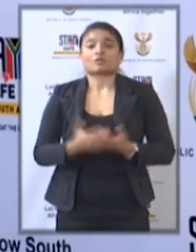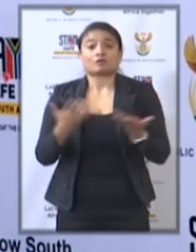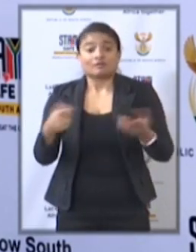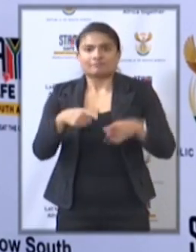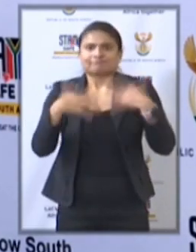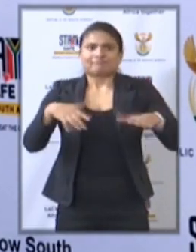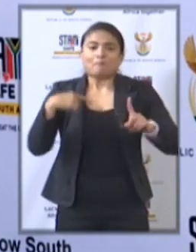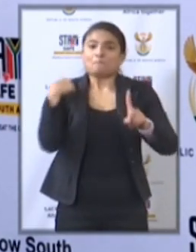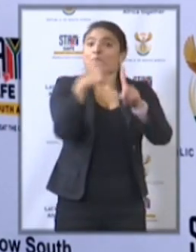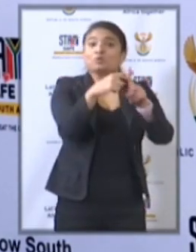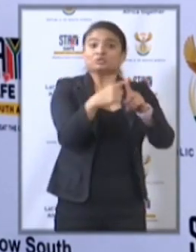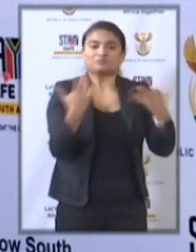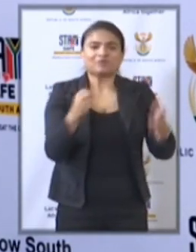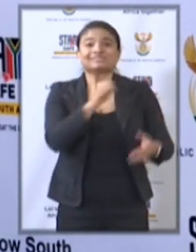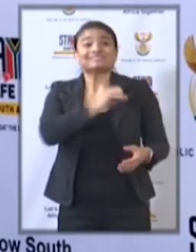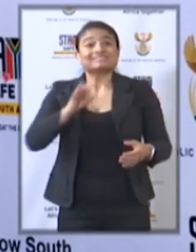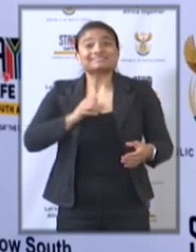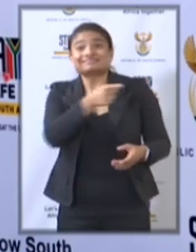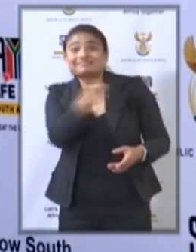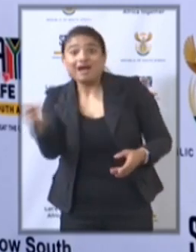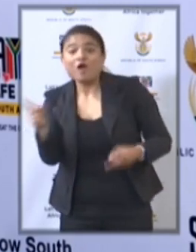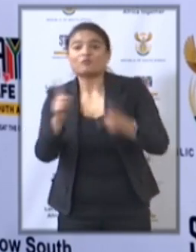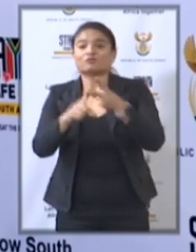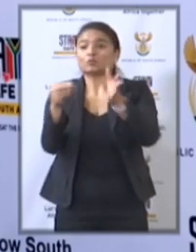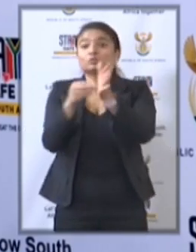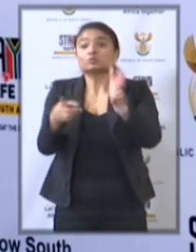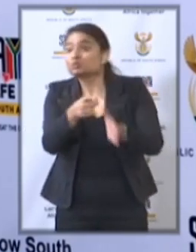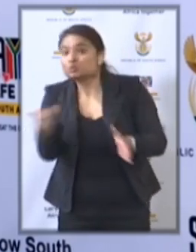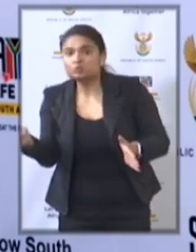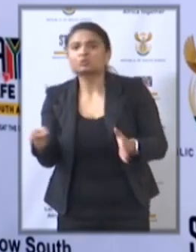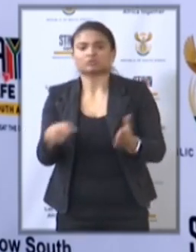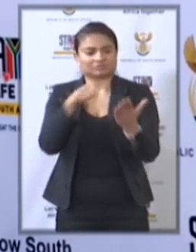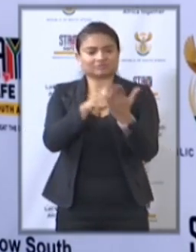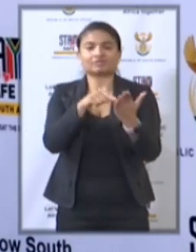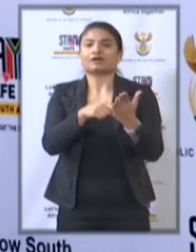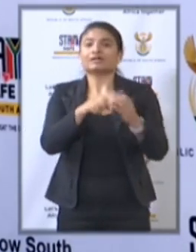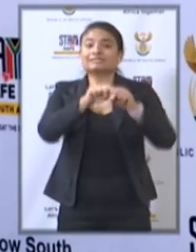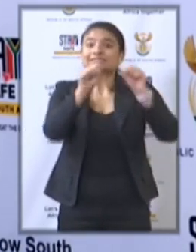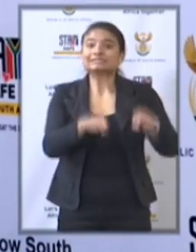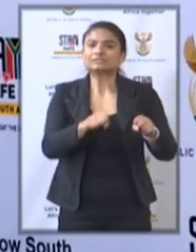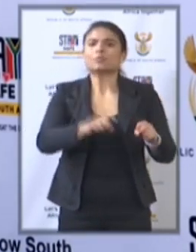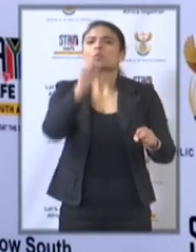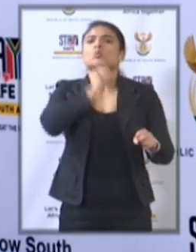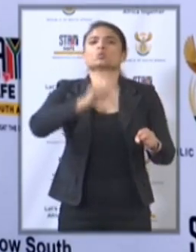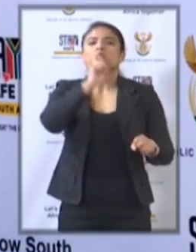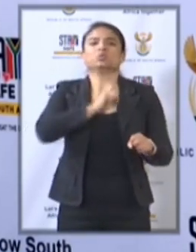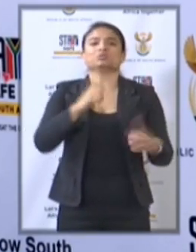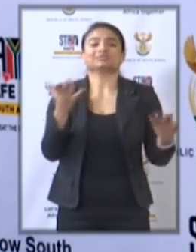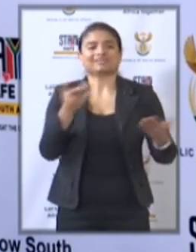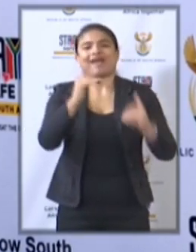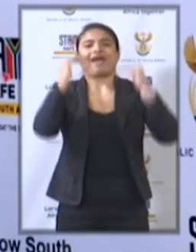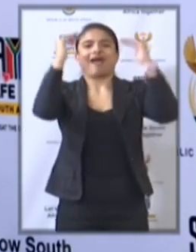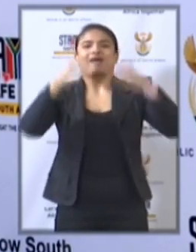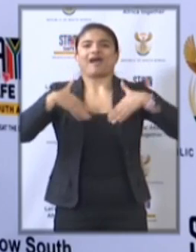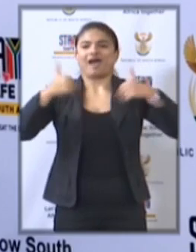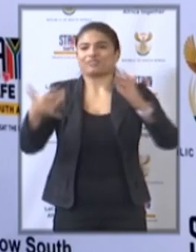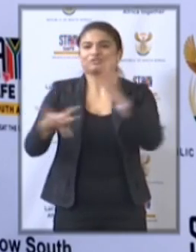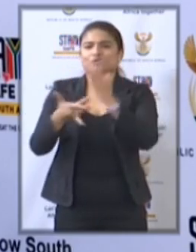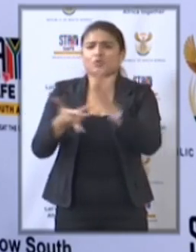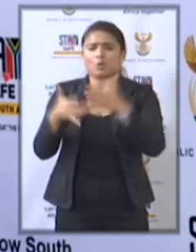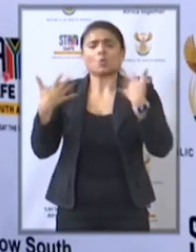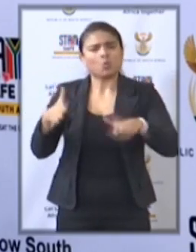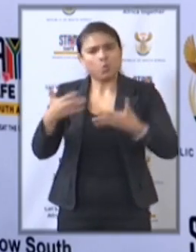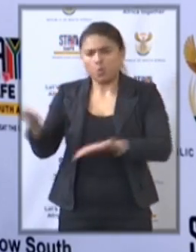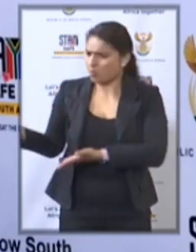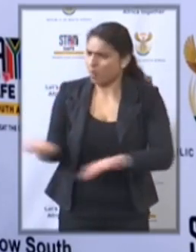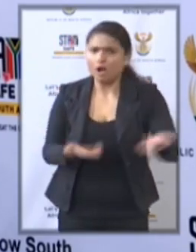both staff and students are using this facility by Higher Health. We welcome that and we encourage them